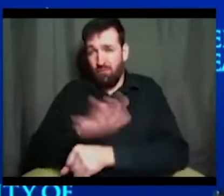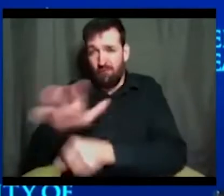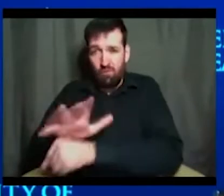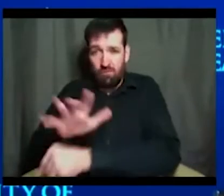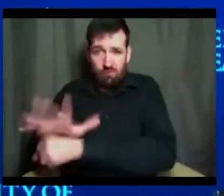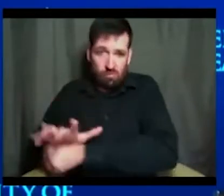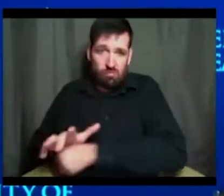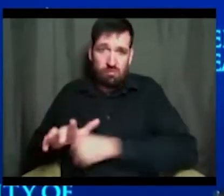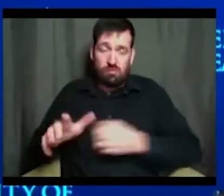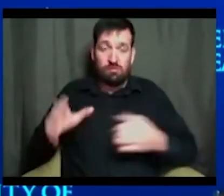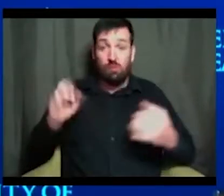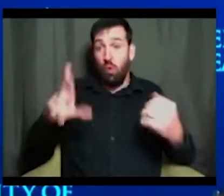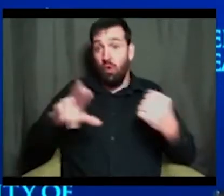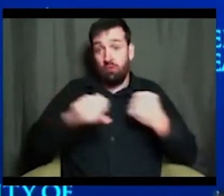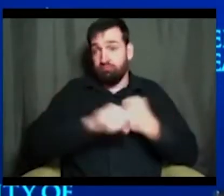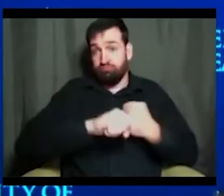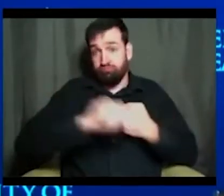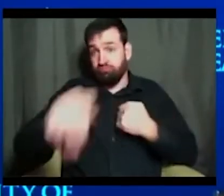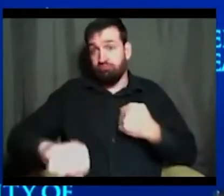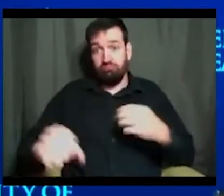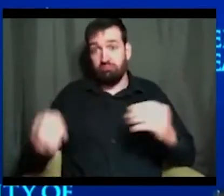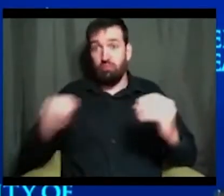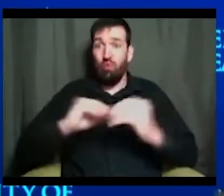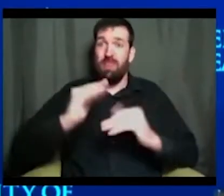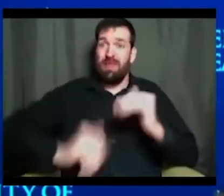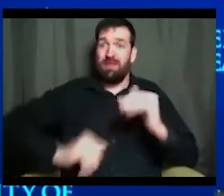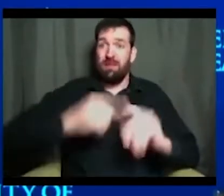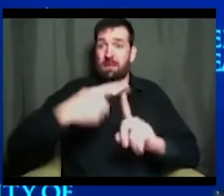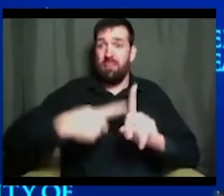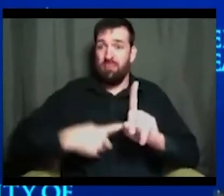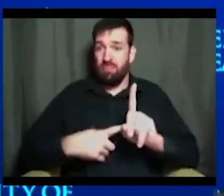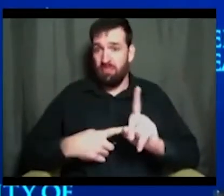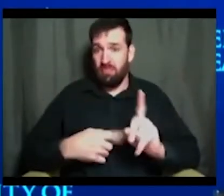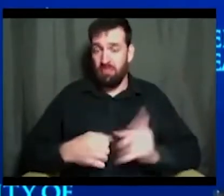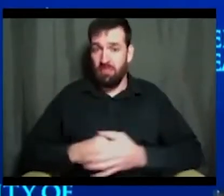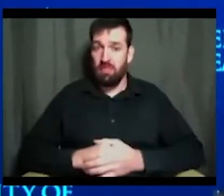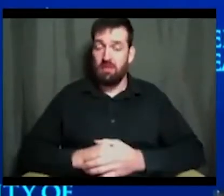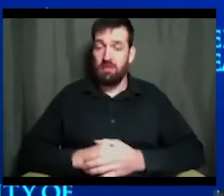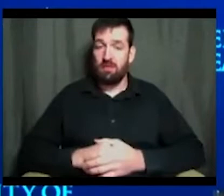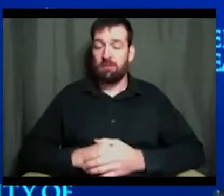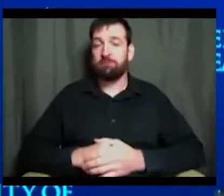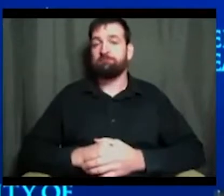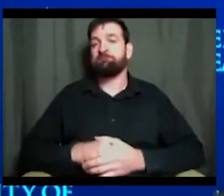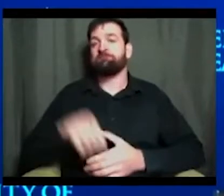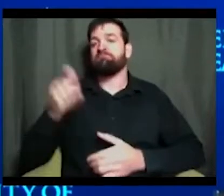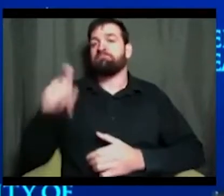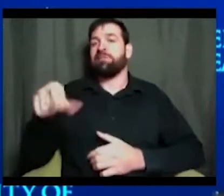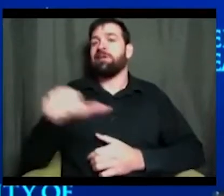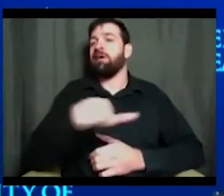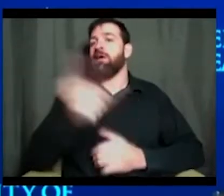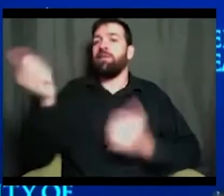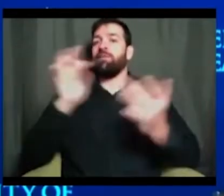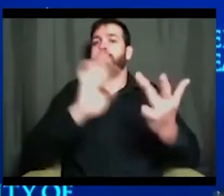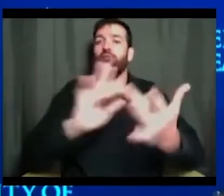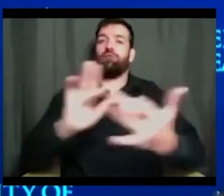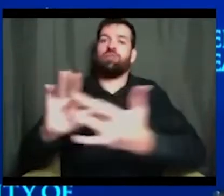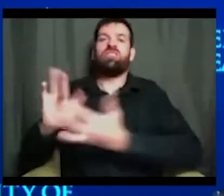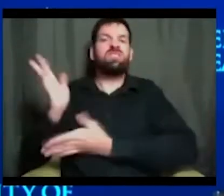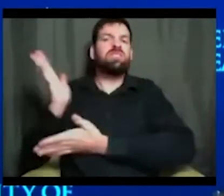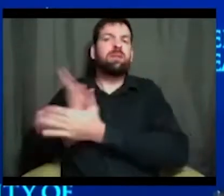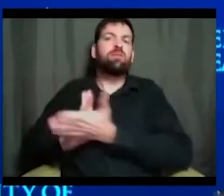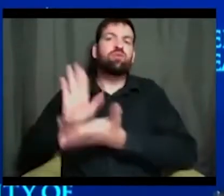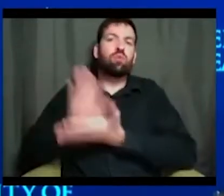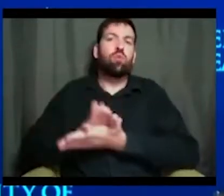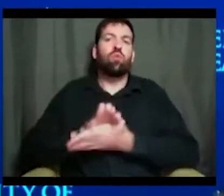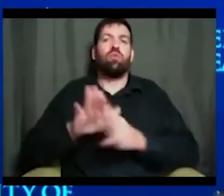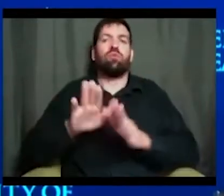with their shot appointments. So we probably do need to do some other outreach. We're going to try to do some school things and other things like that, but it's